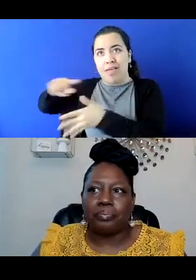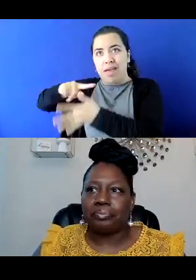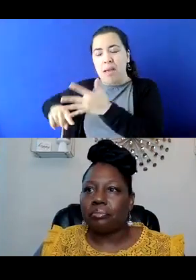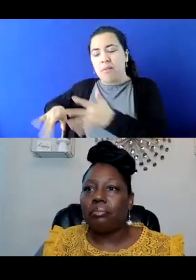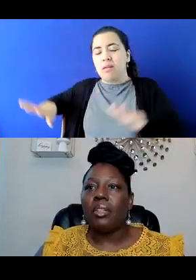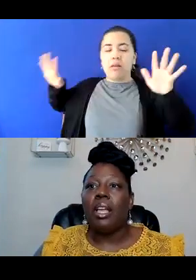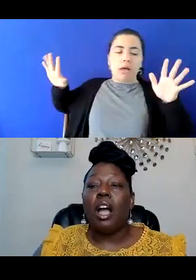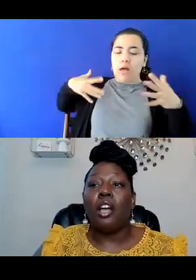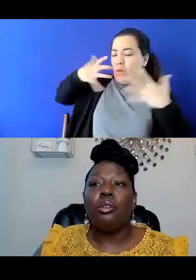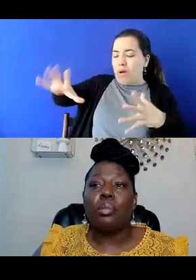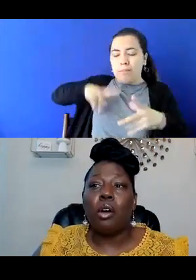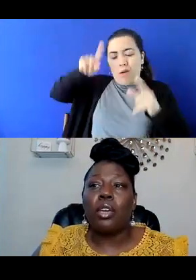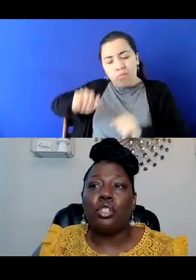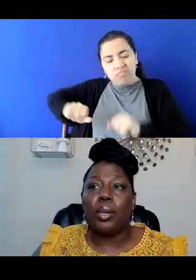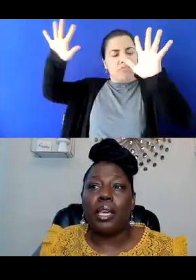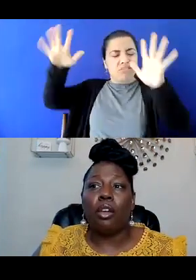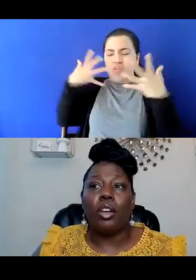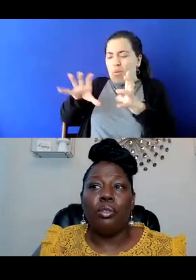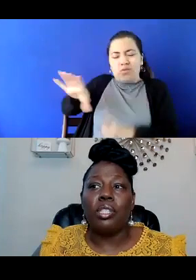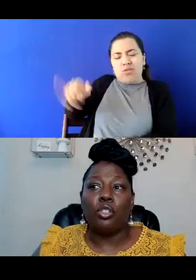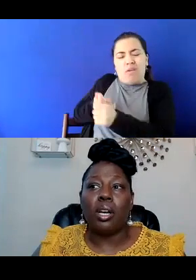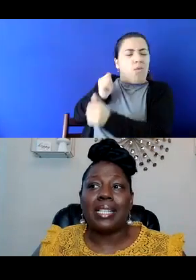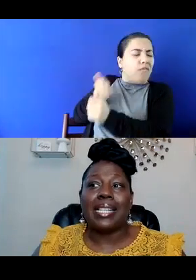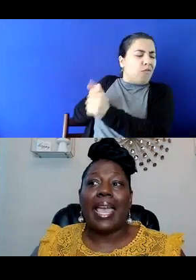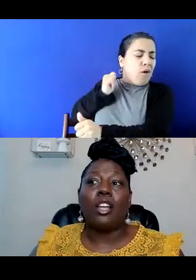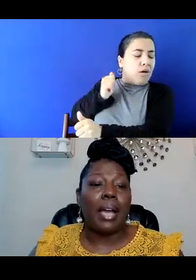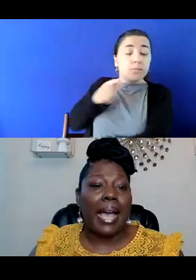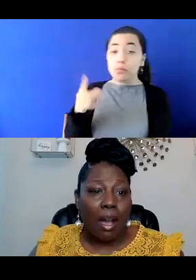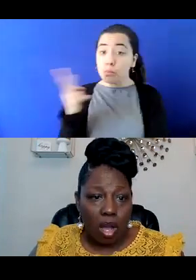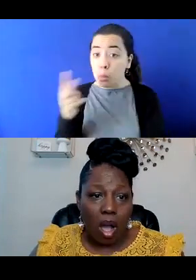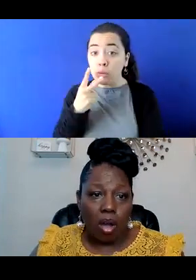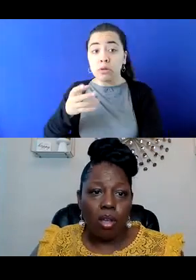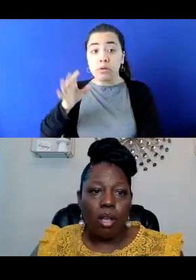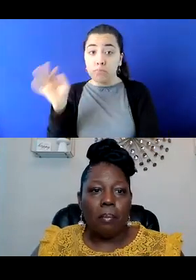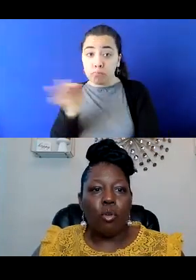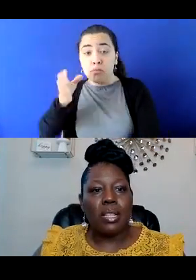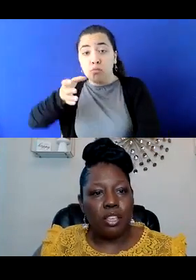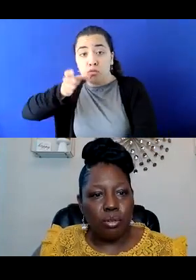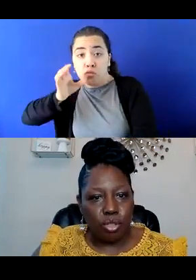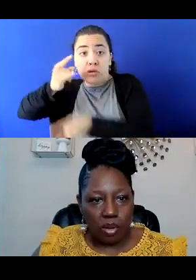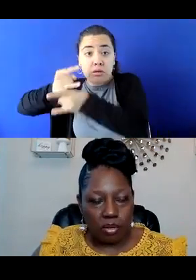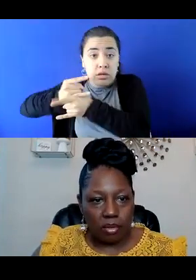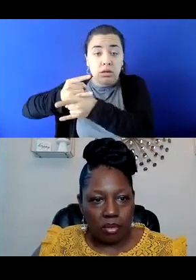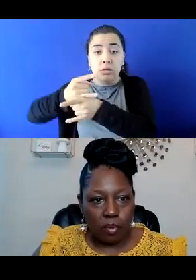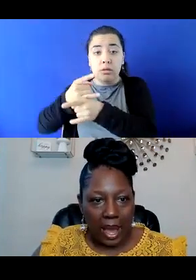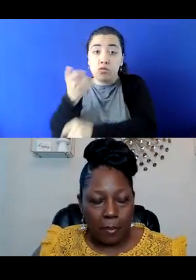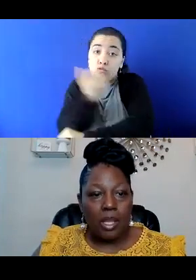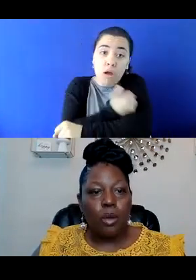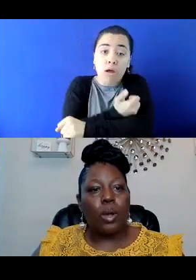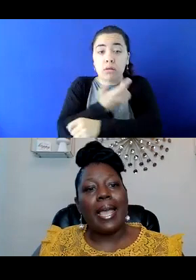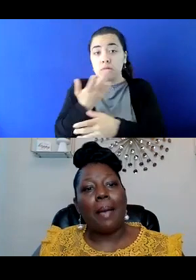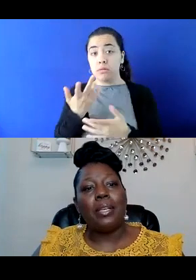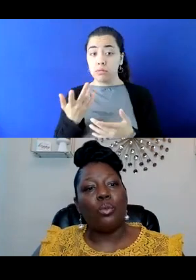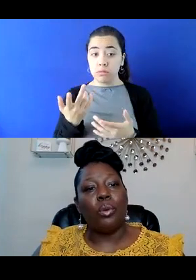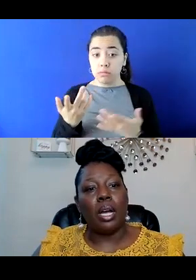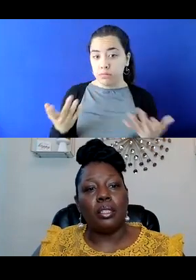do it. Are you smoking, drinking, or using drugs and or alcohol more than usual, right?